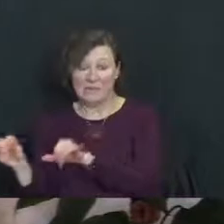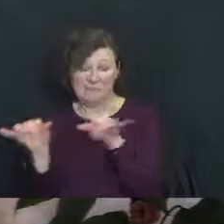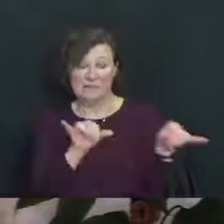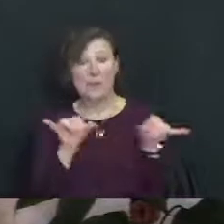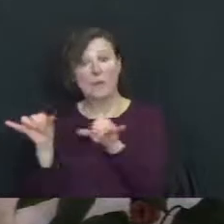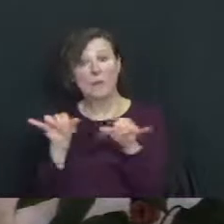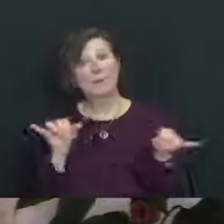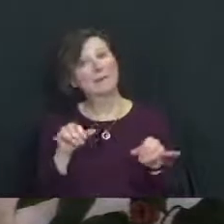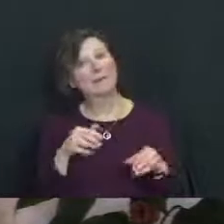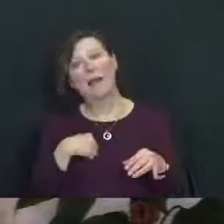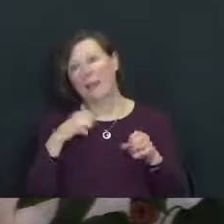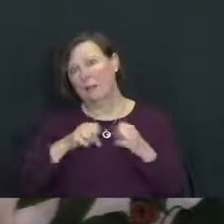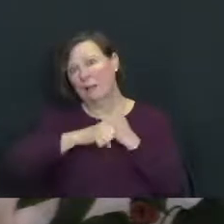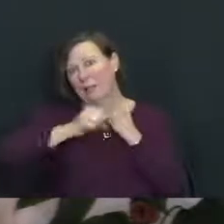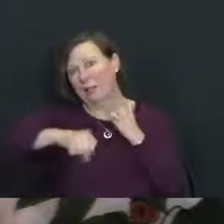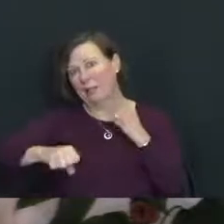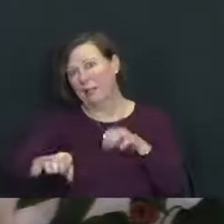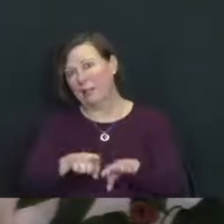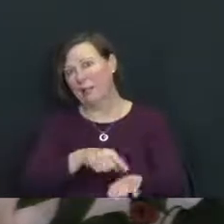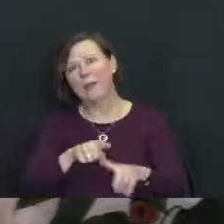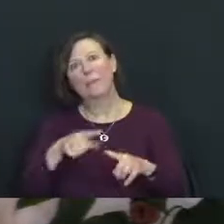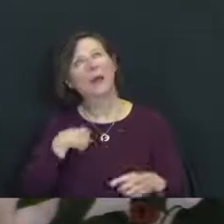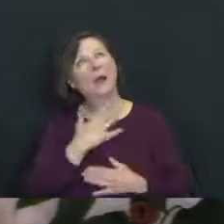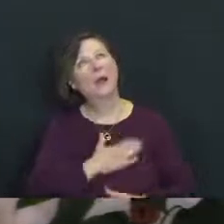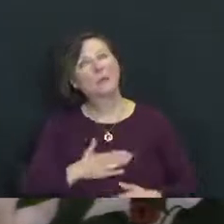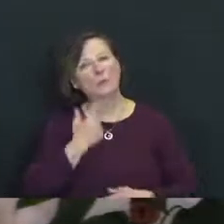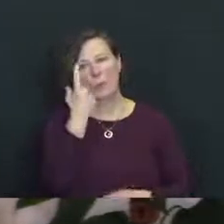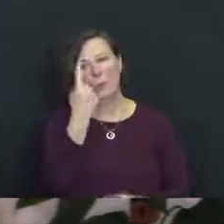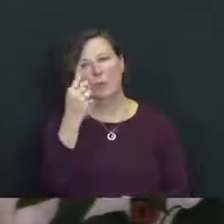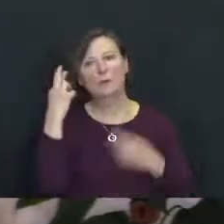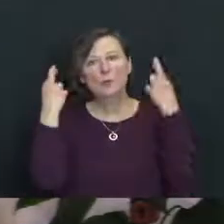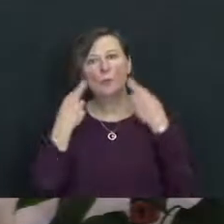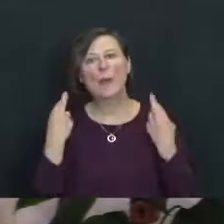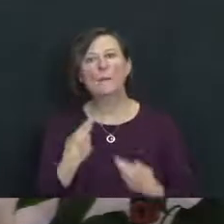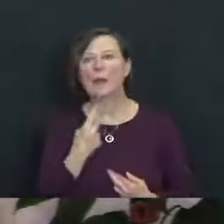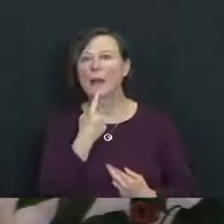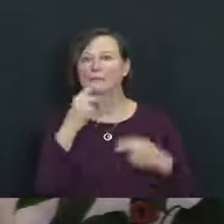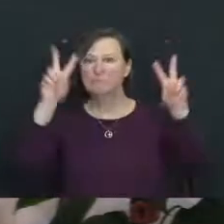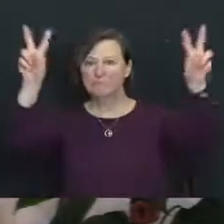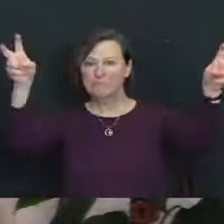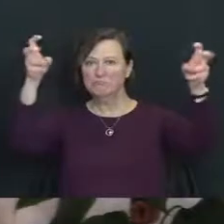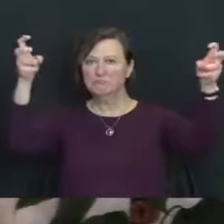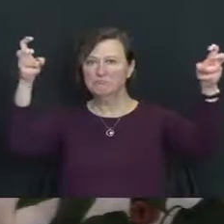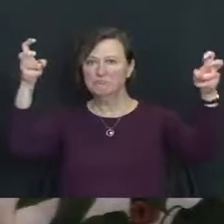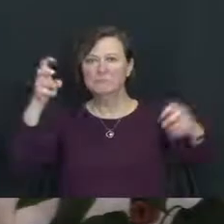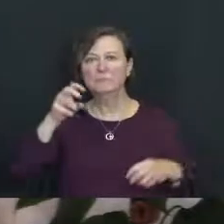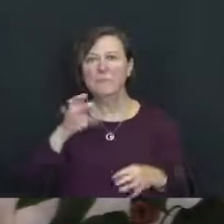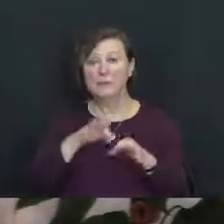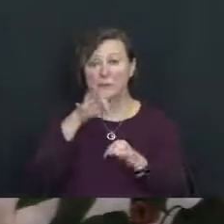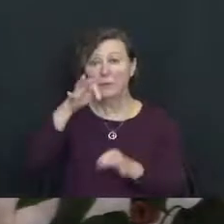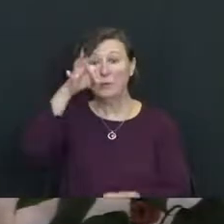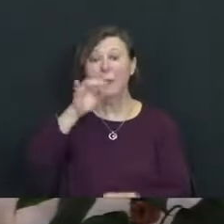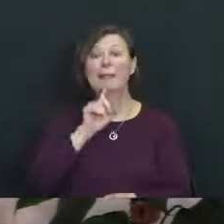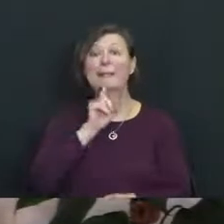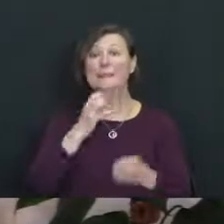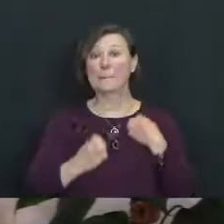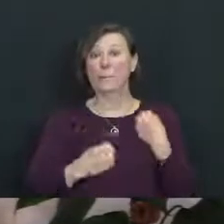said about this, but I appreciate the way one rabbi put it, and he said, spirituality is an